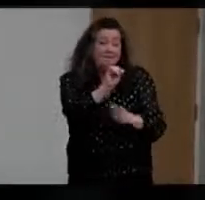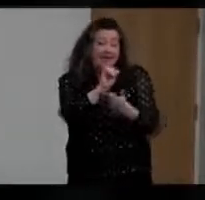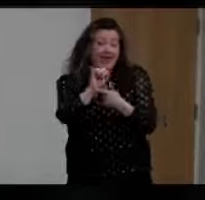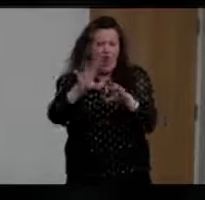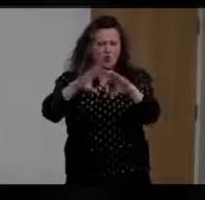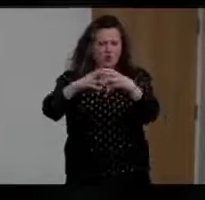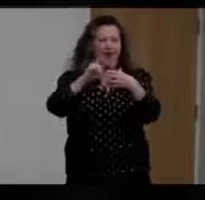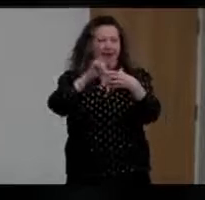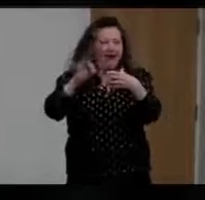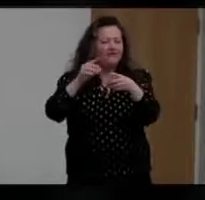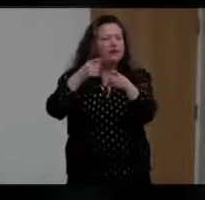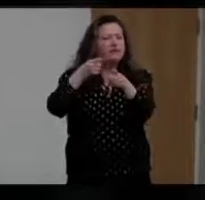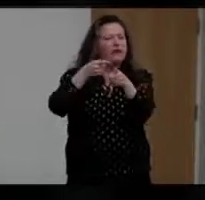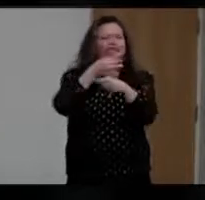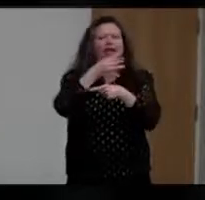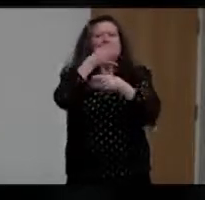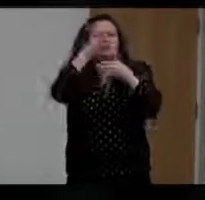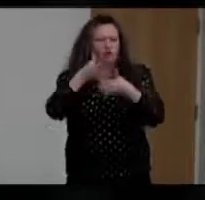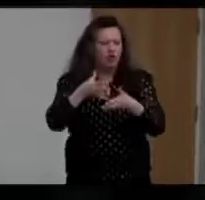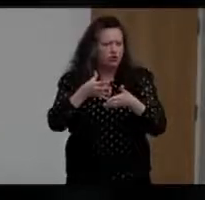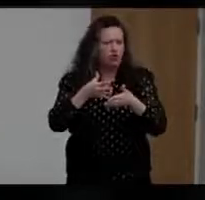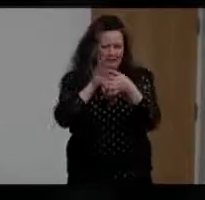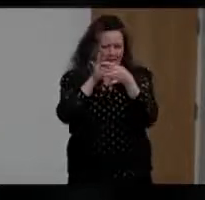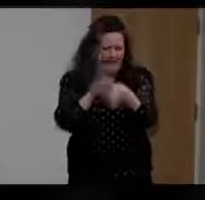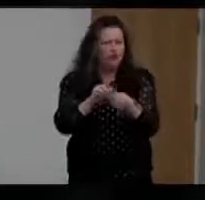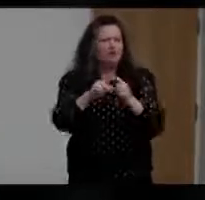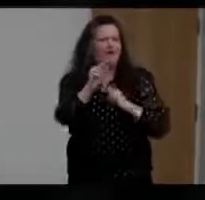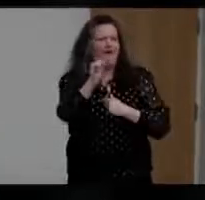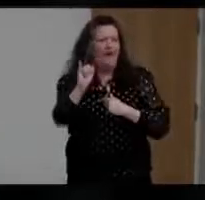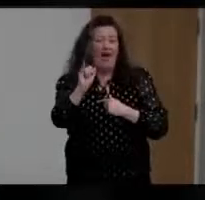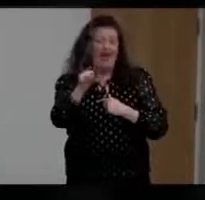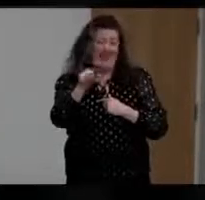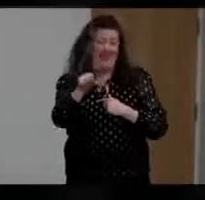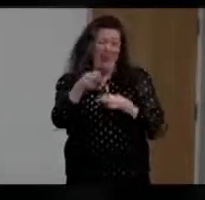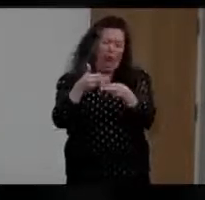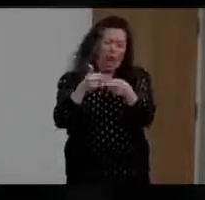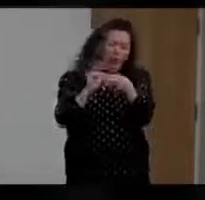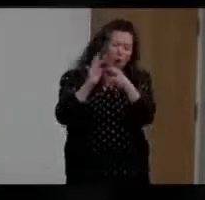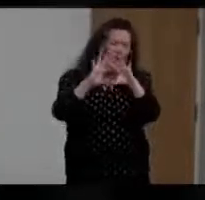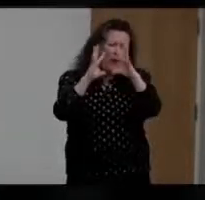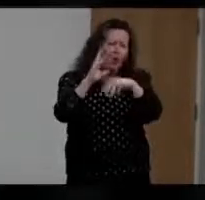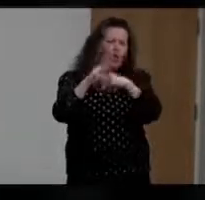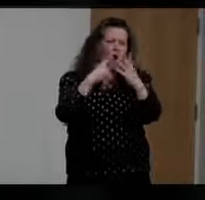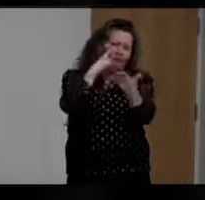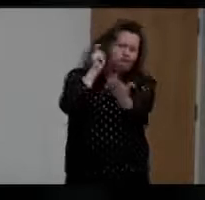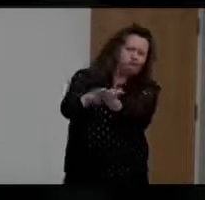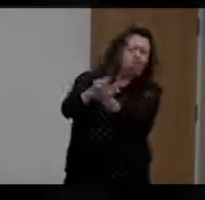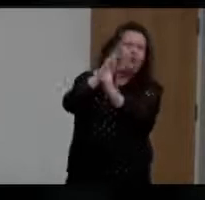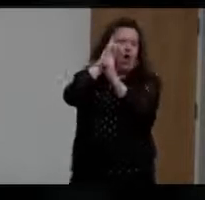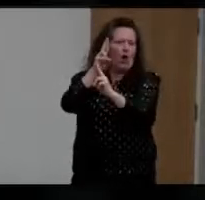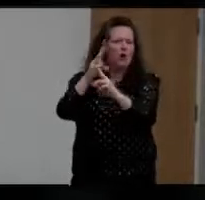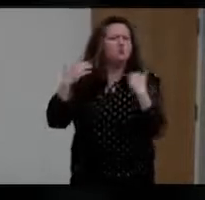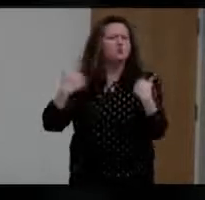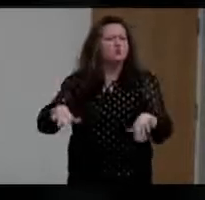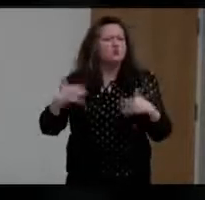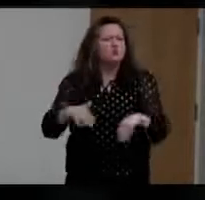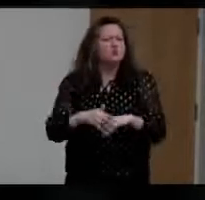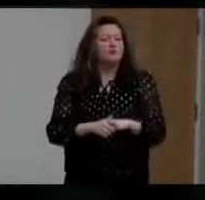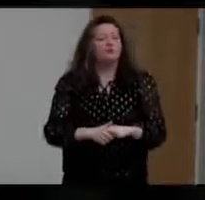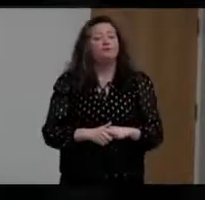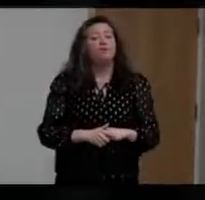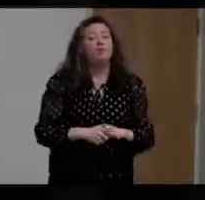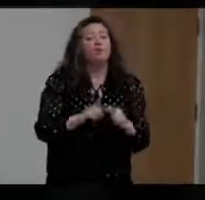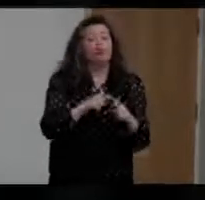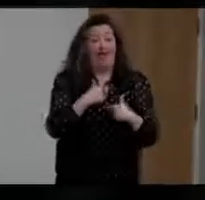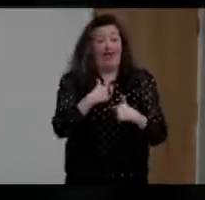They're world-class, absolutely world-class. So, I've always had this list, and when this opportunity came up, I went down my